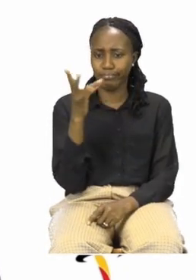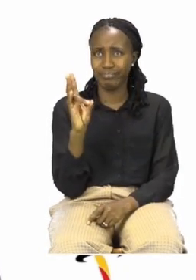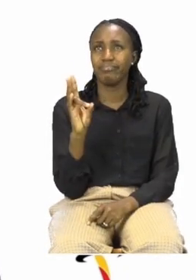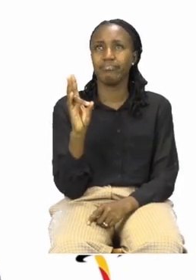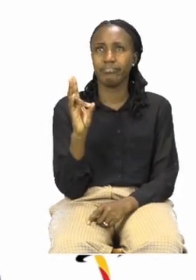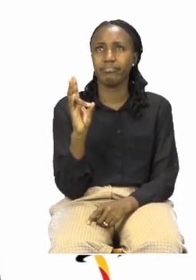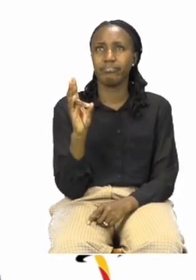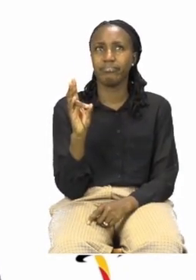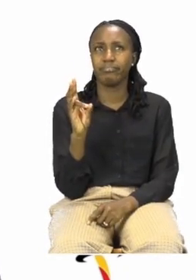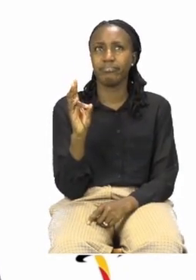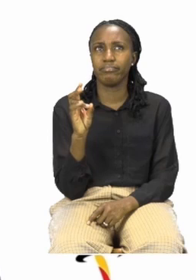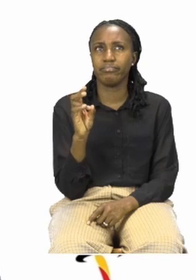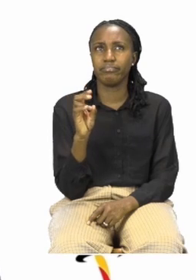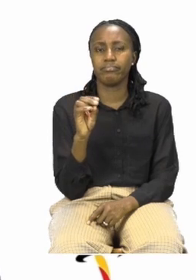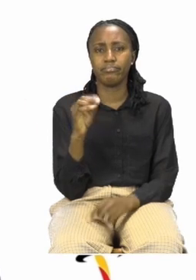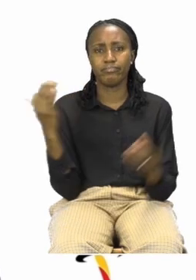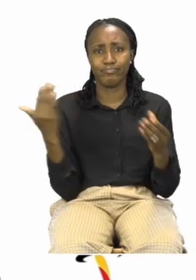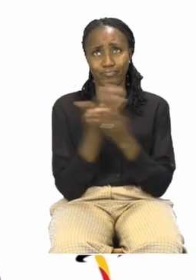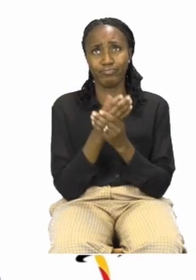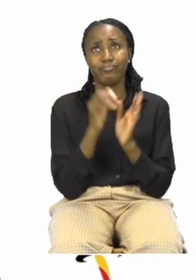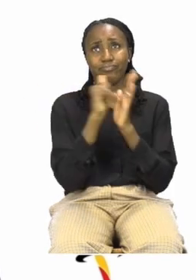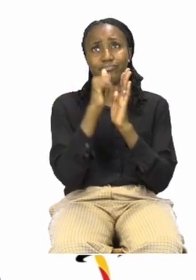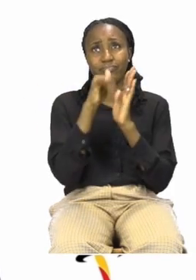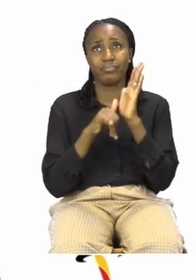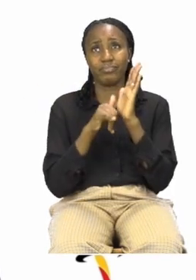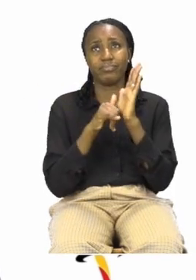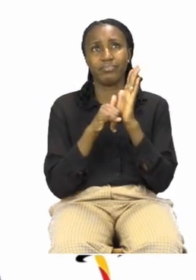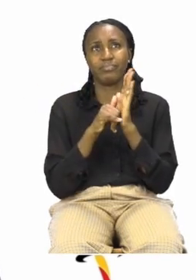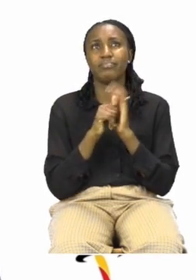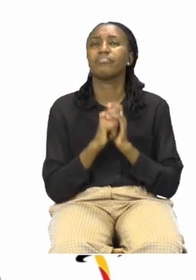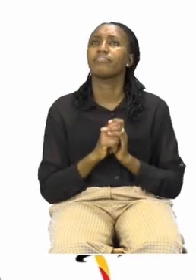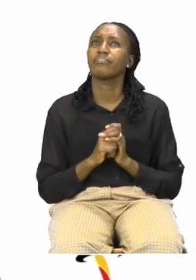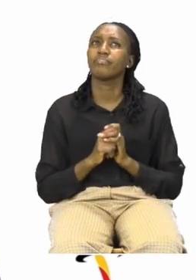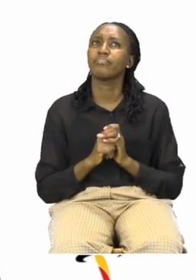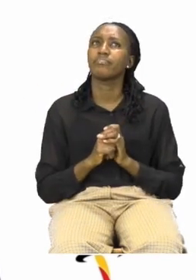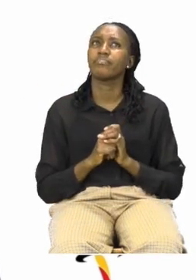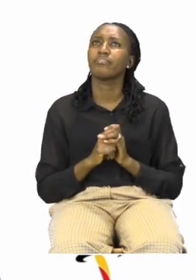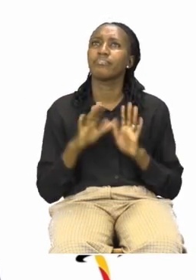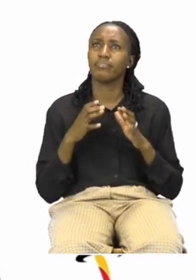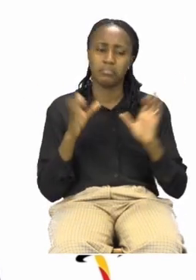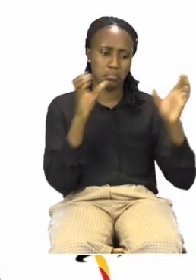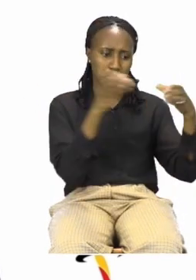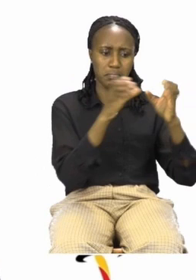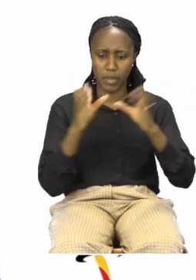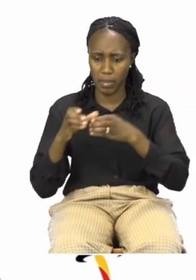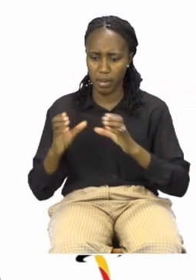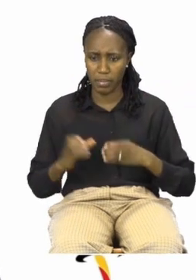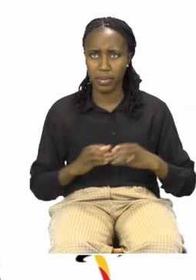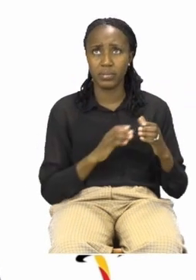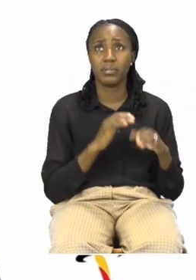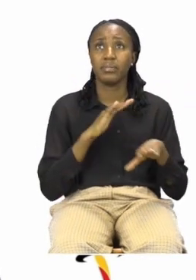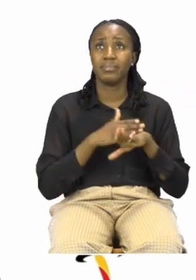we came up with a new system where we need a need for us to categorize sport into various areas, because